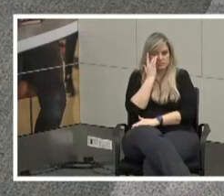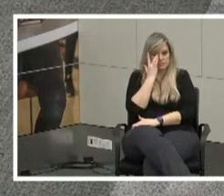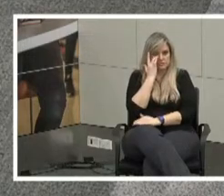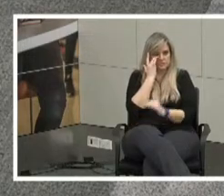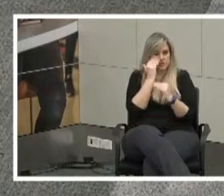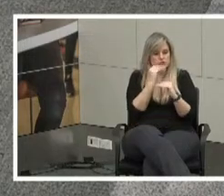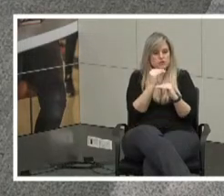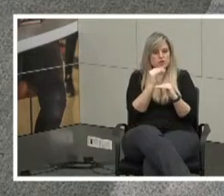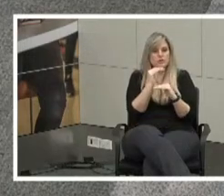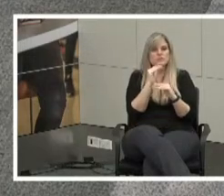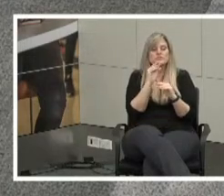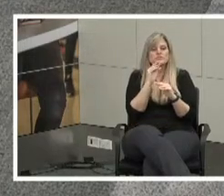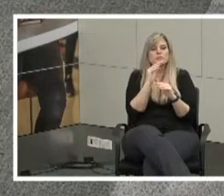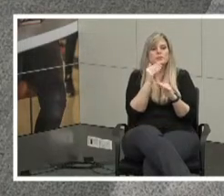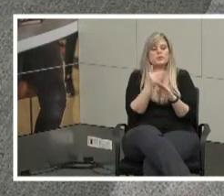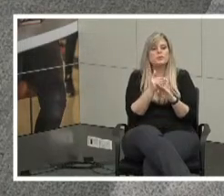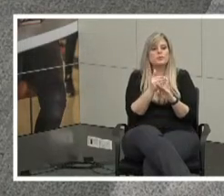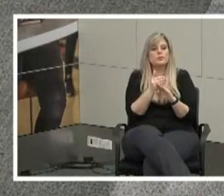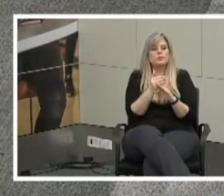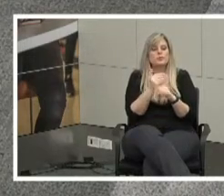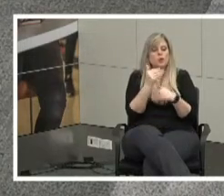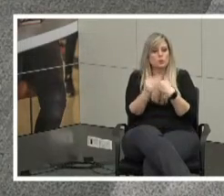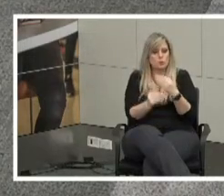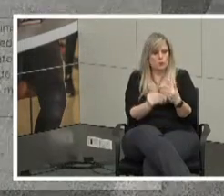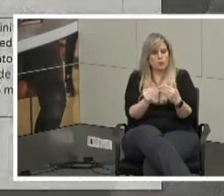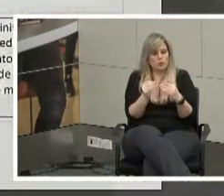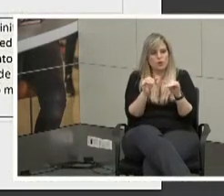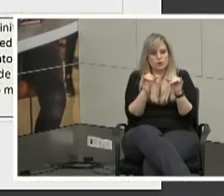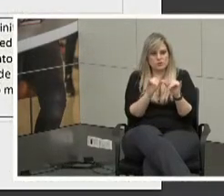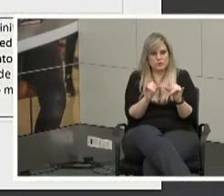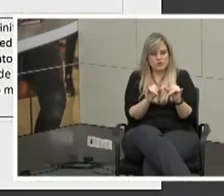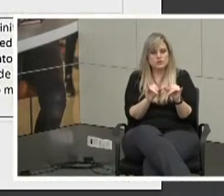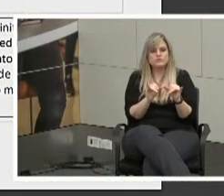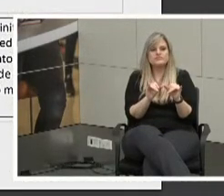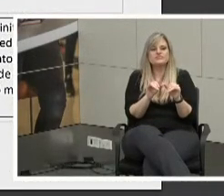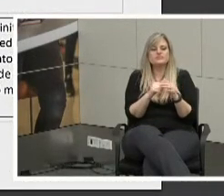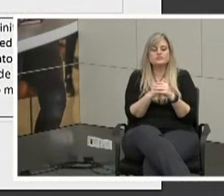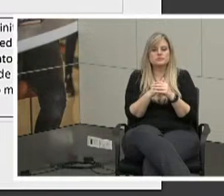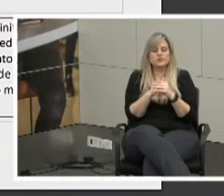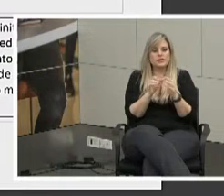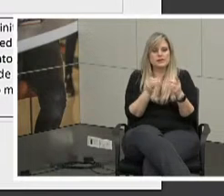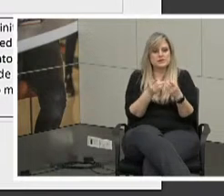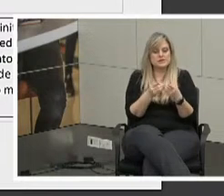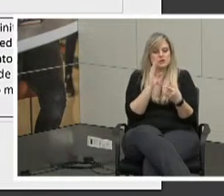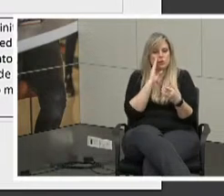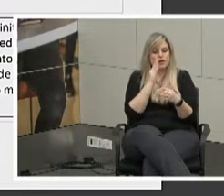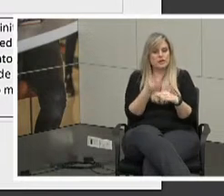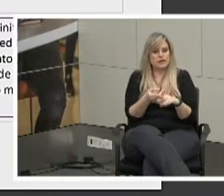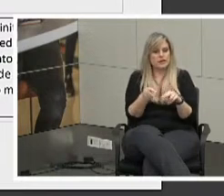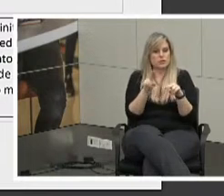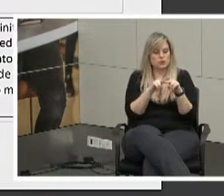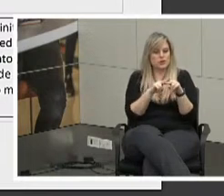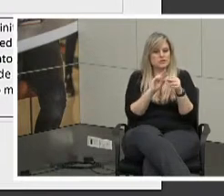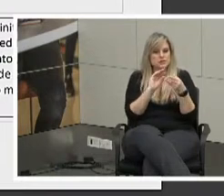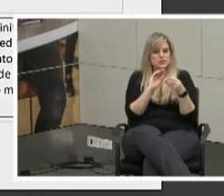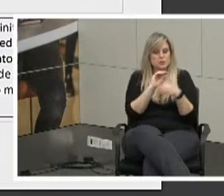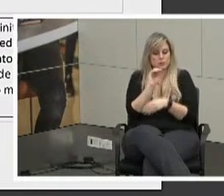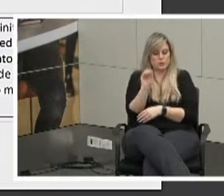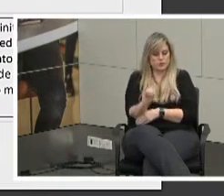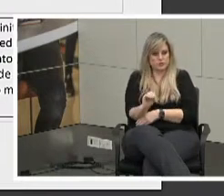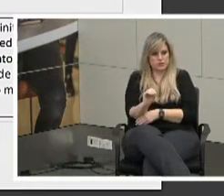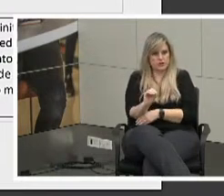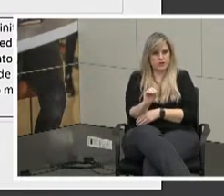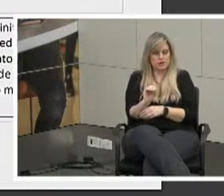progress measure that we're looking at that feeds into that constraint goal is the district will increase the percentage of initial